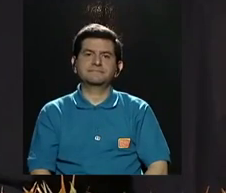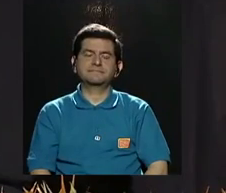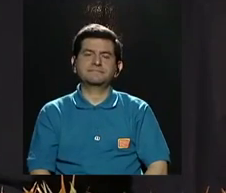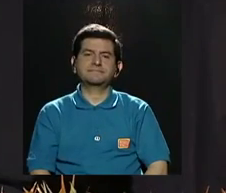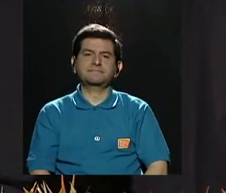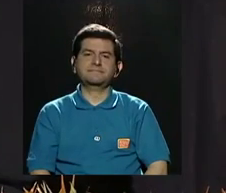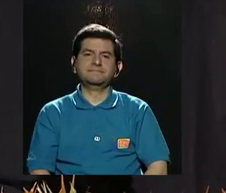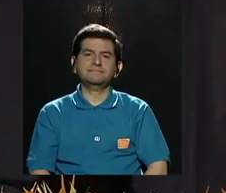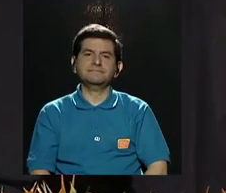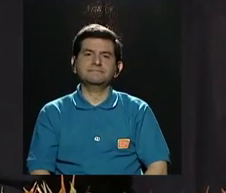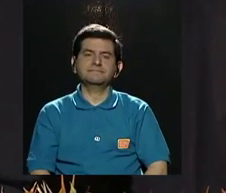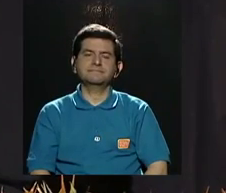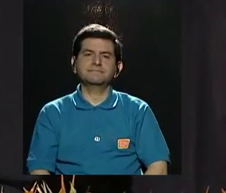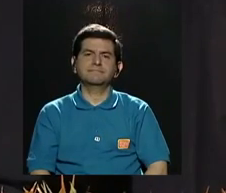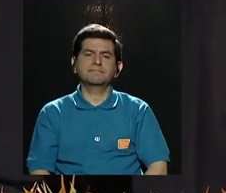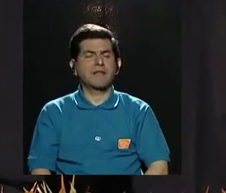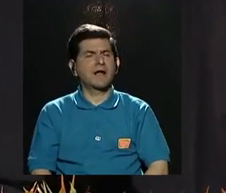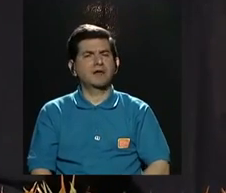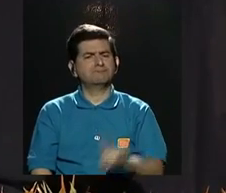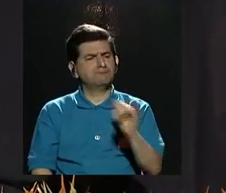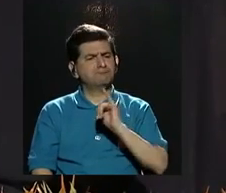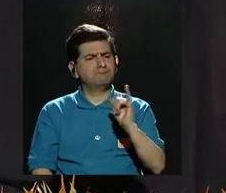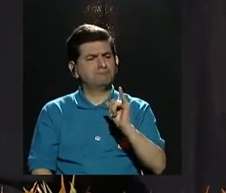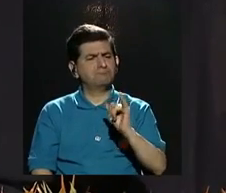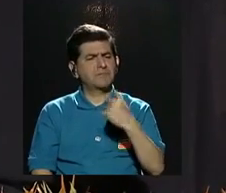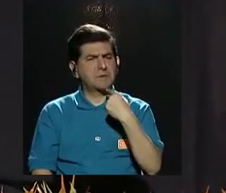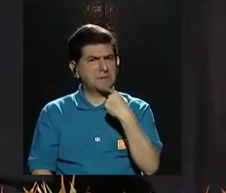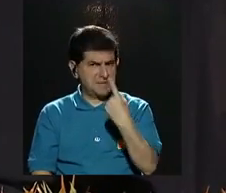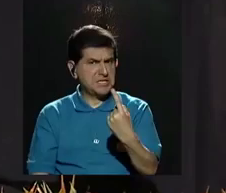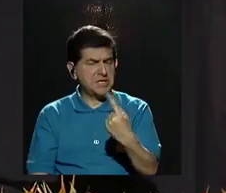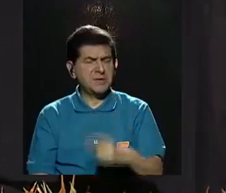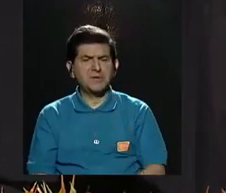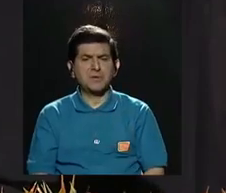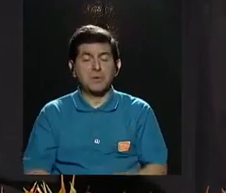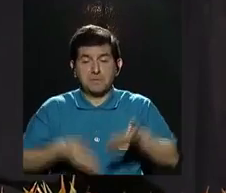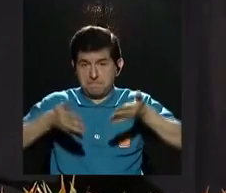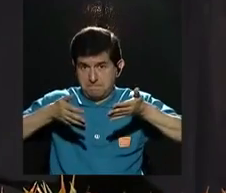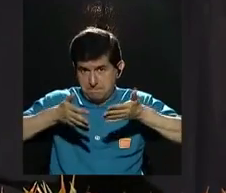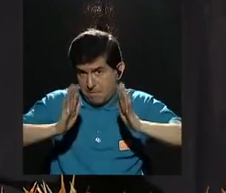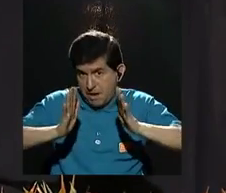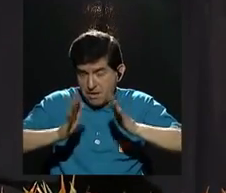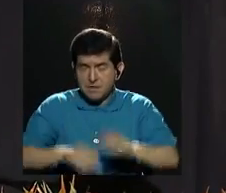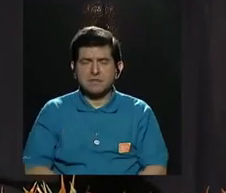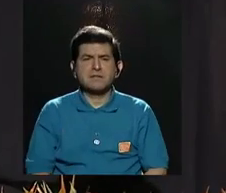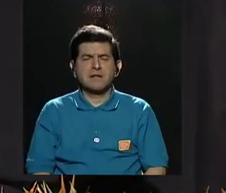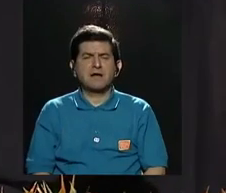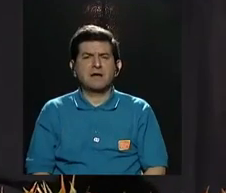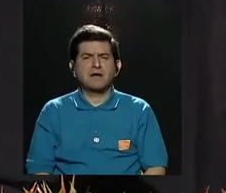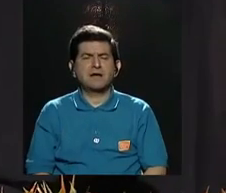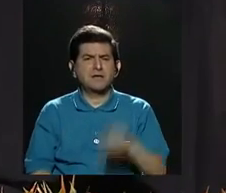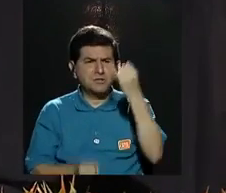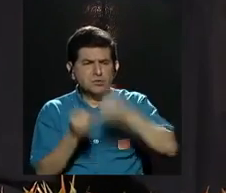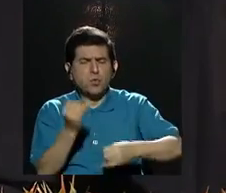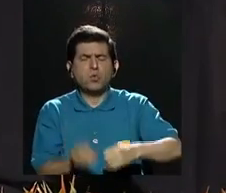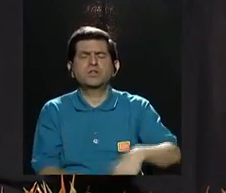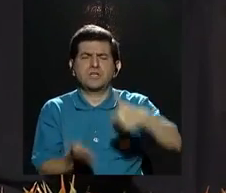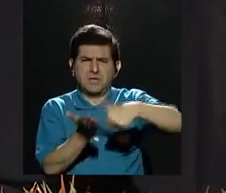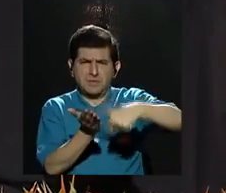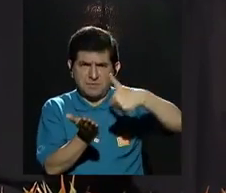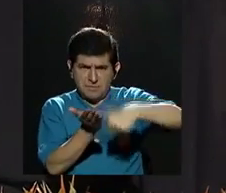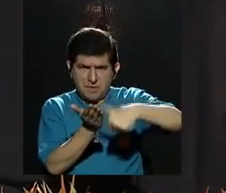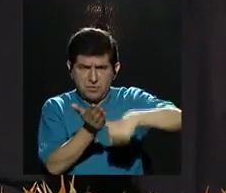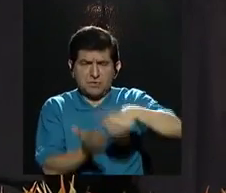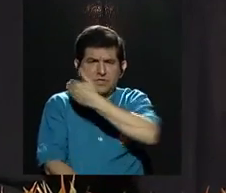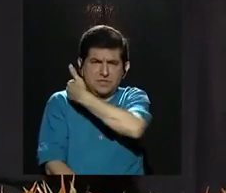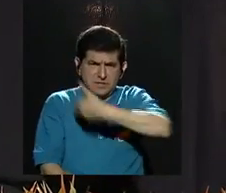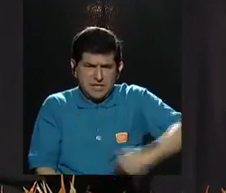We might say that while the results of the last presidential election in the U.S. were devastating,